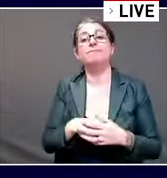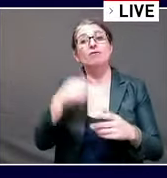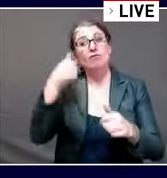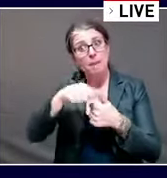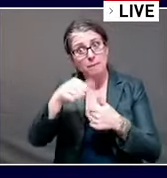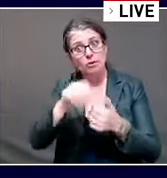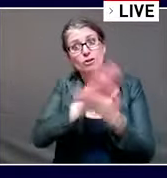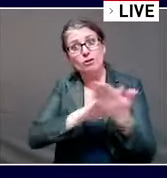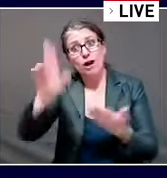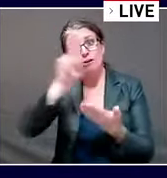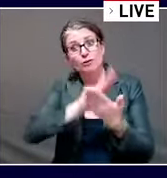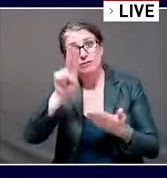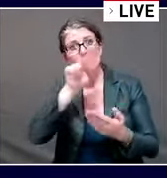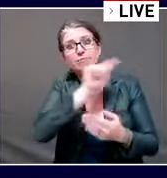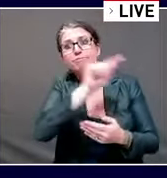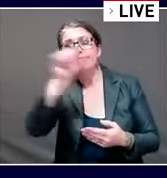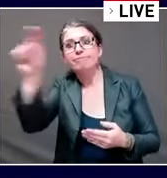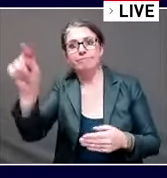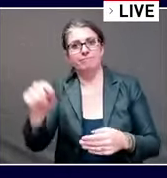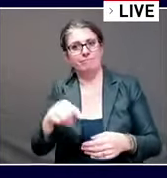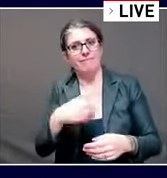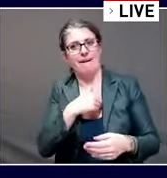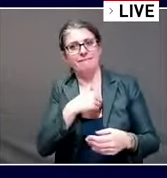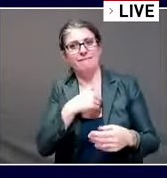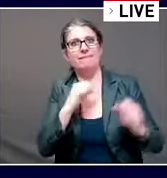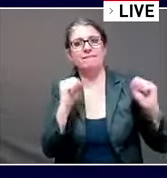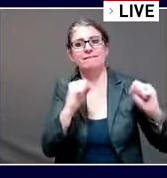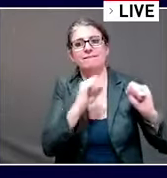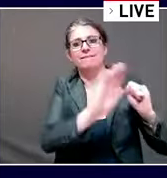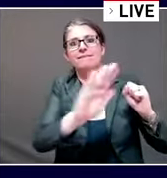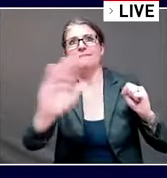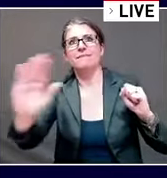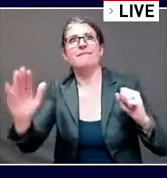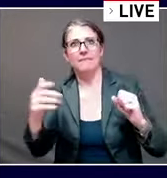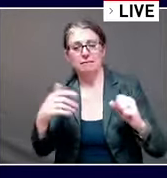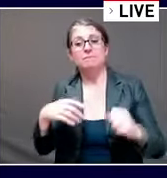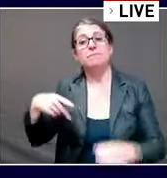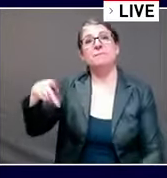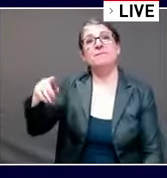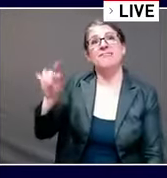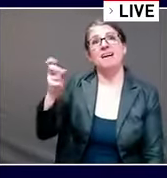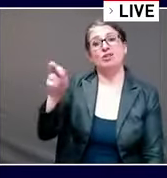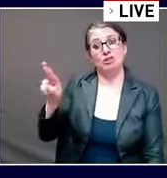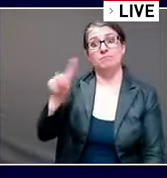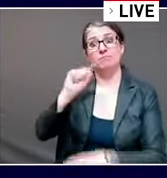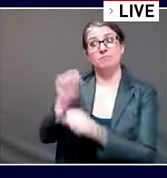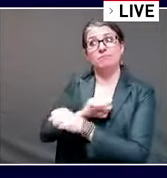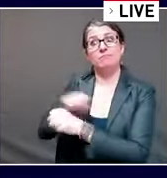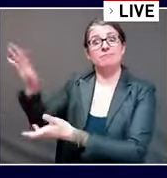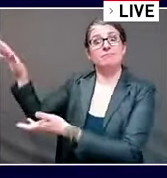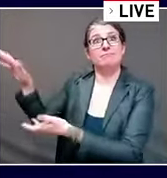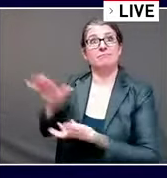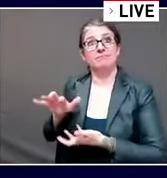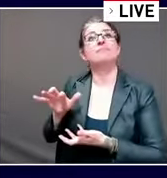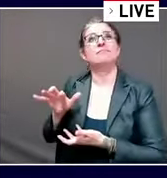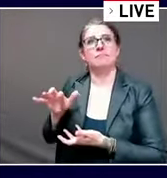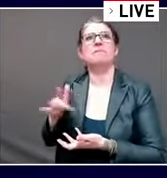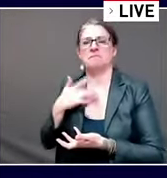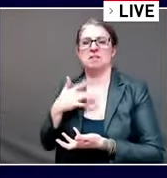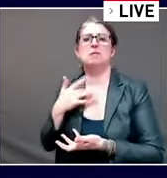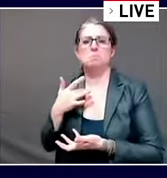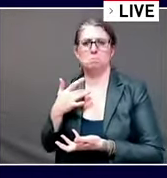Pfizer vaccine arrives, our cold storage architecture will be where it needs to be, if